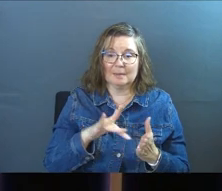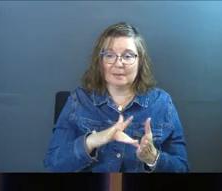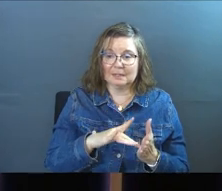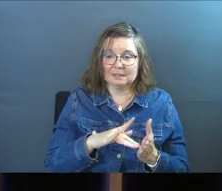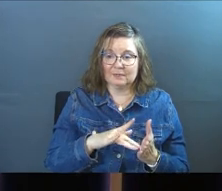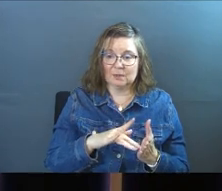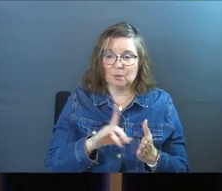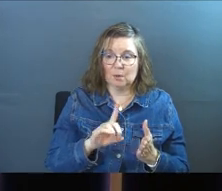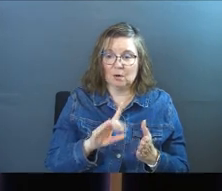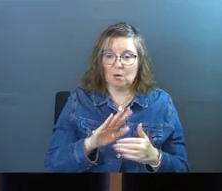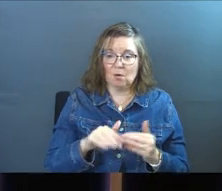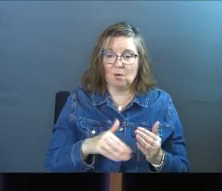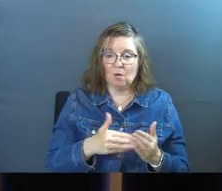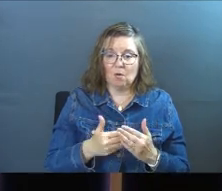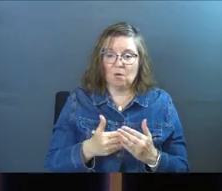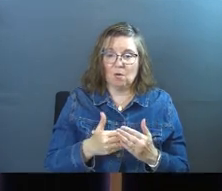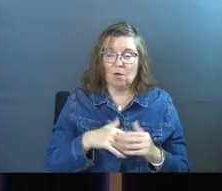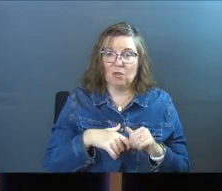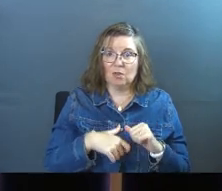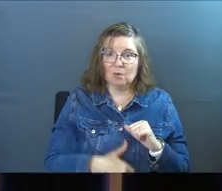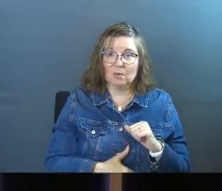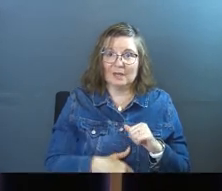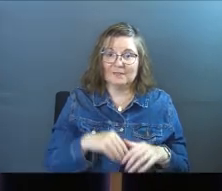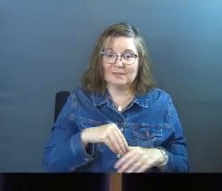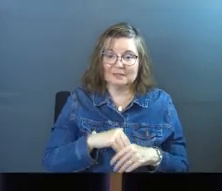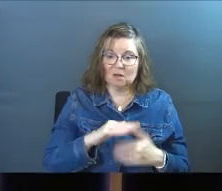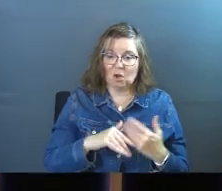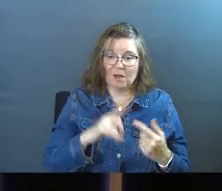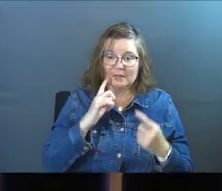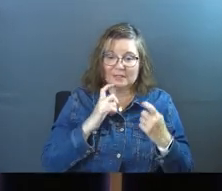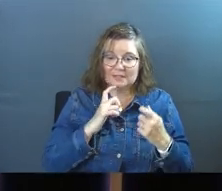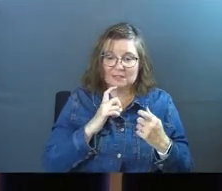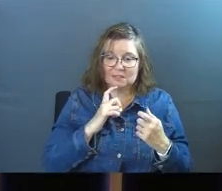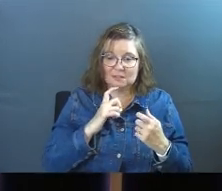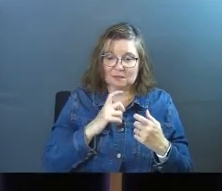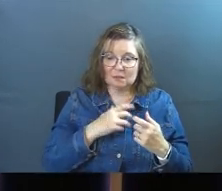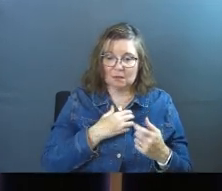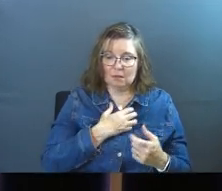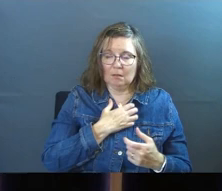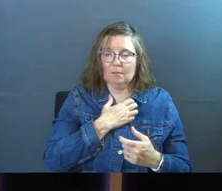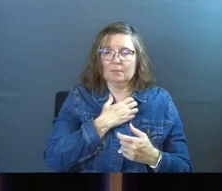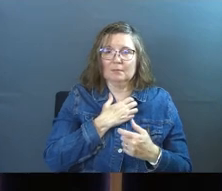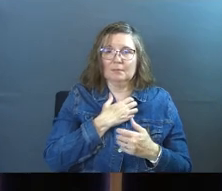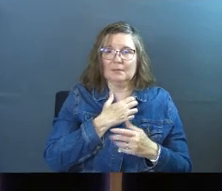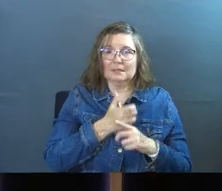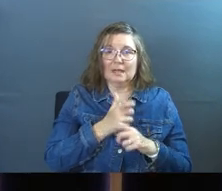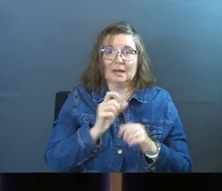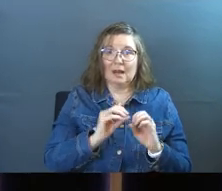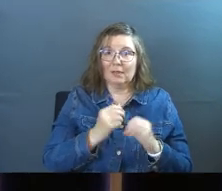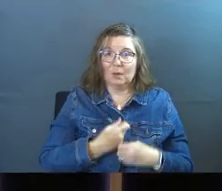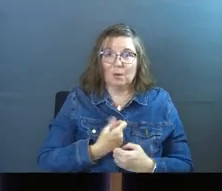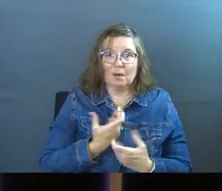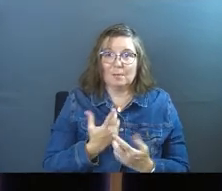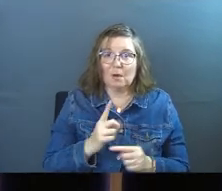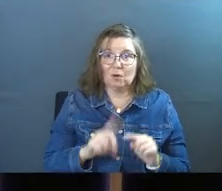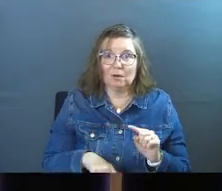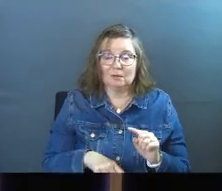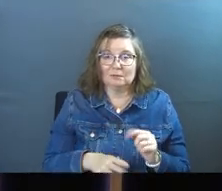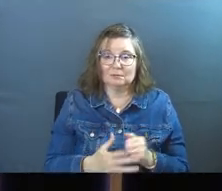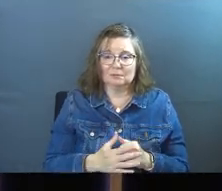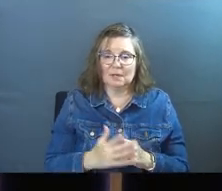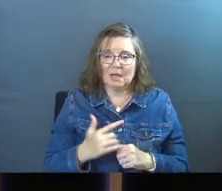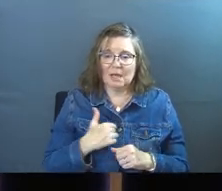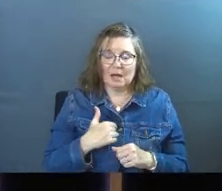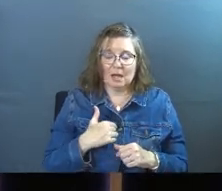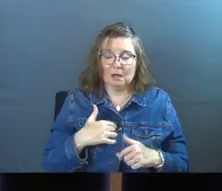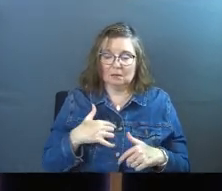all where it's like all the grief inside of me and all the tears just kind of choked up inside me and nothing would come out. And